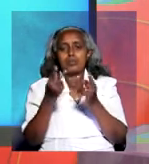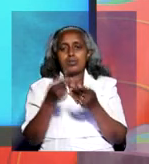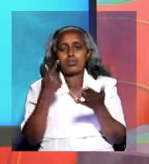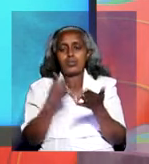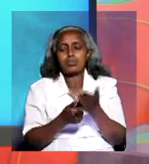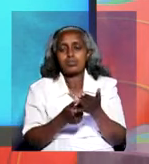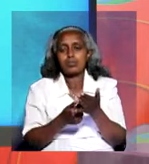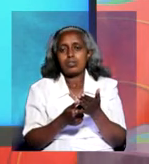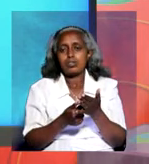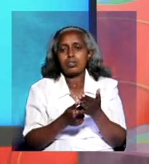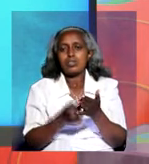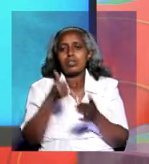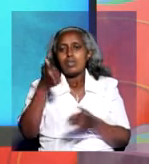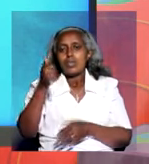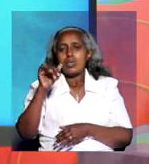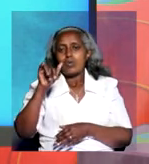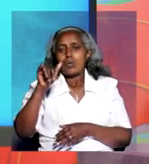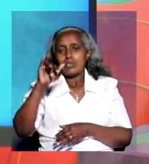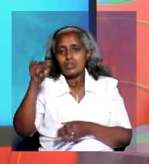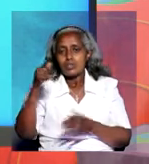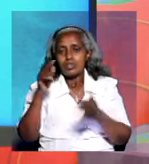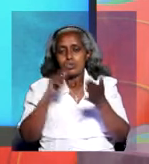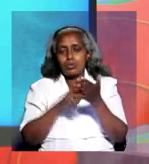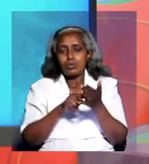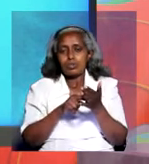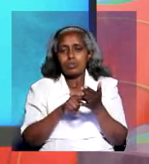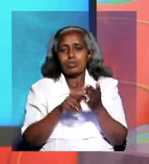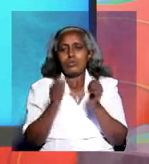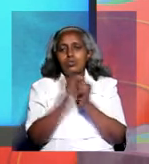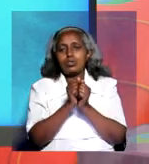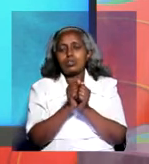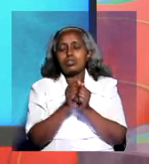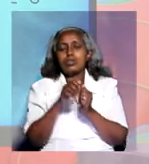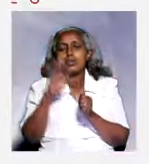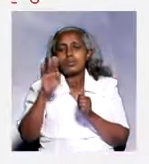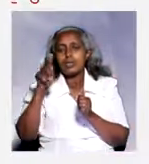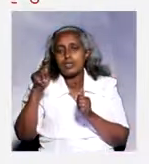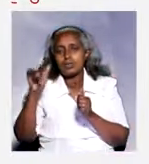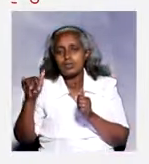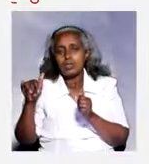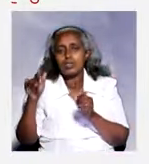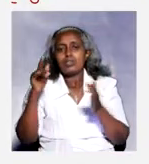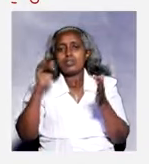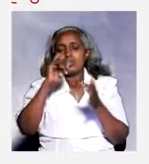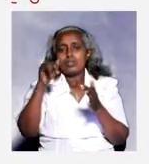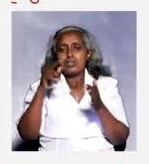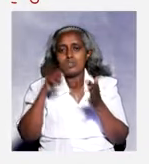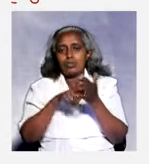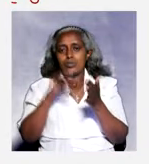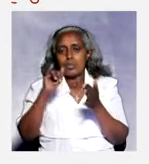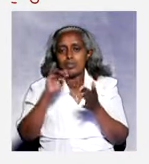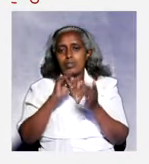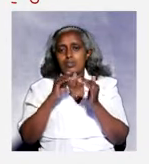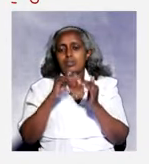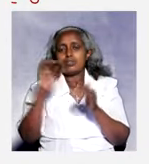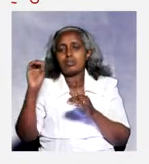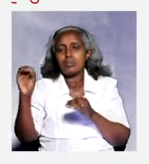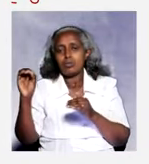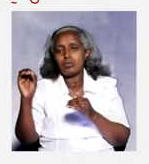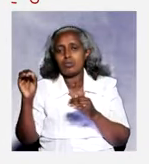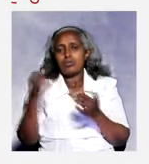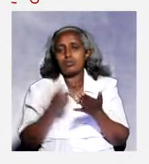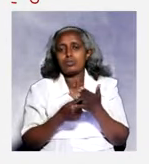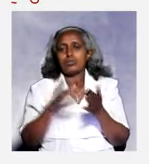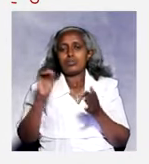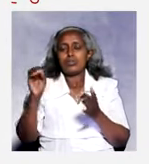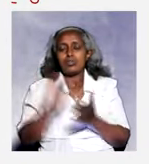this one, AYJ dotted with BXI, J dot I is 0. Therefore, this part will also